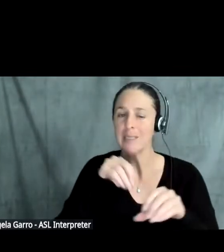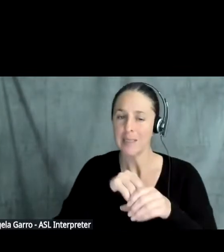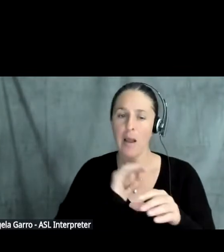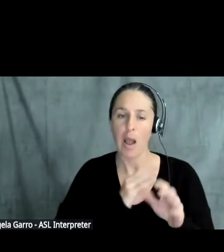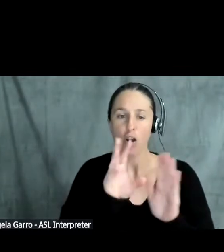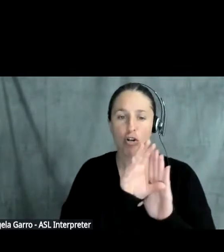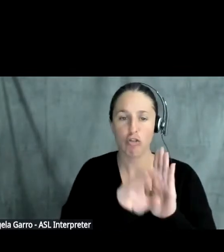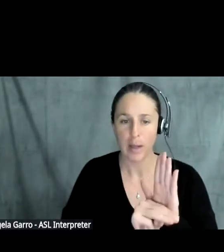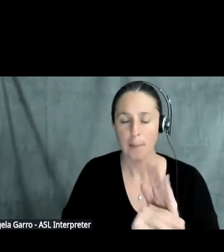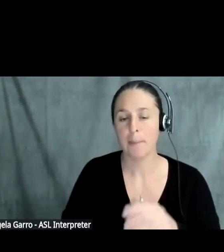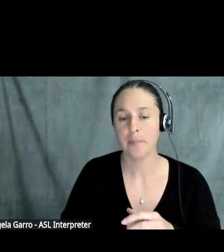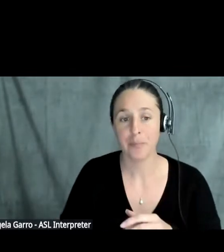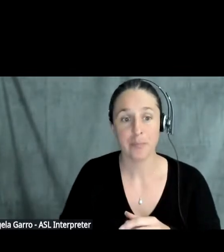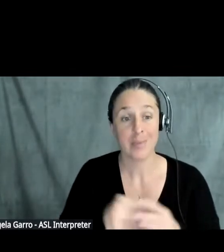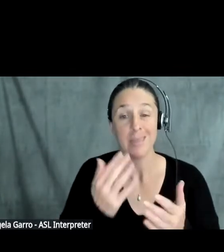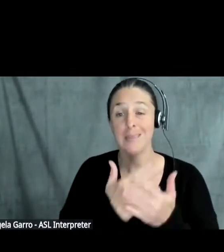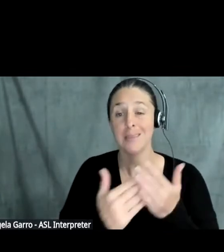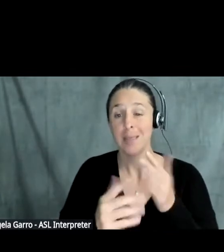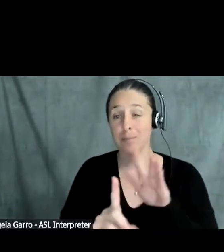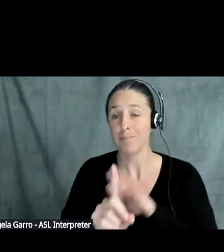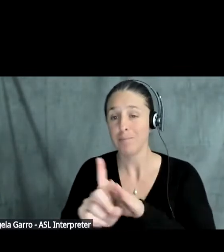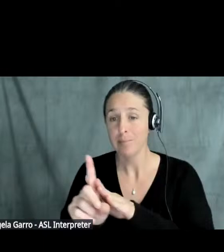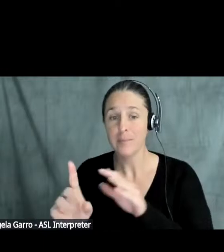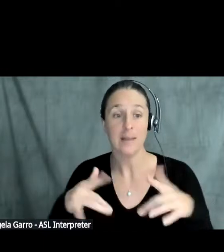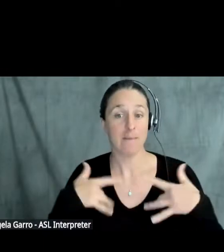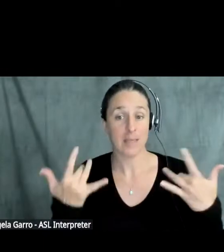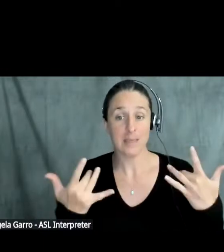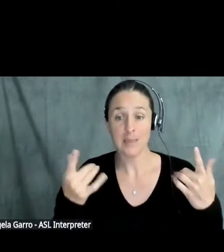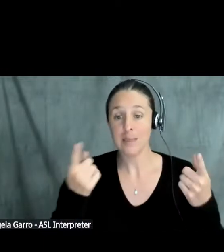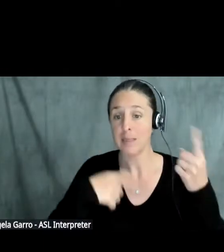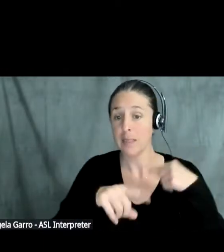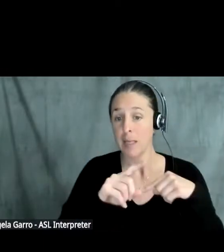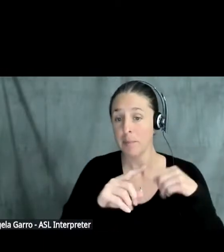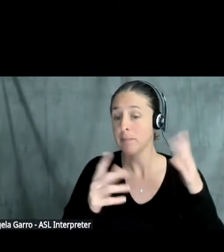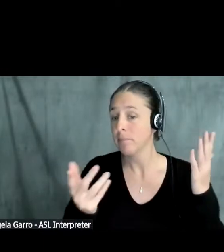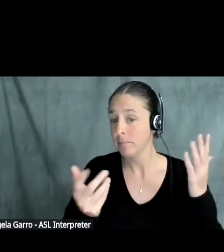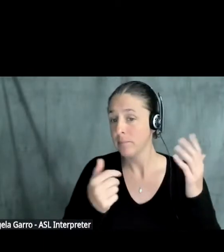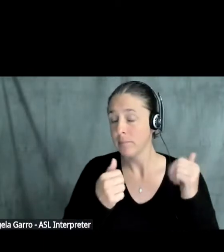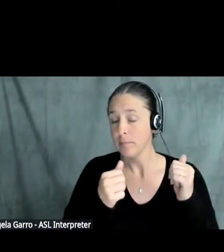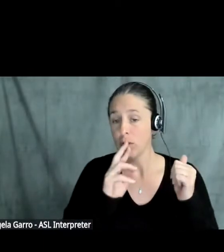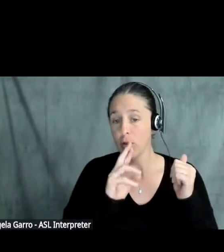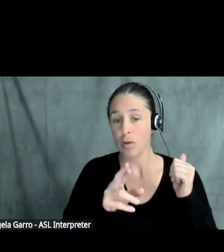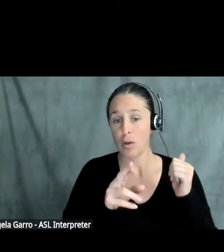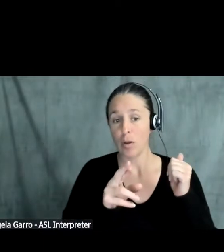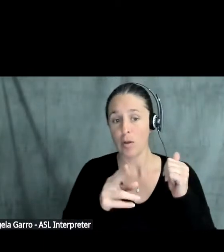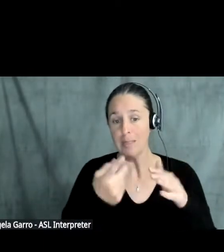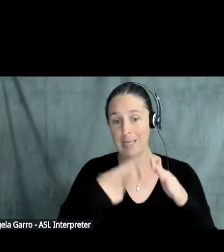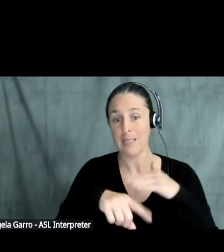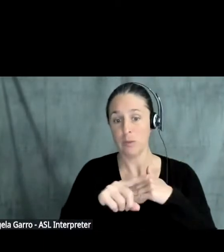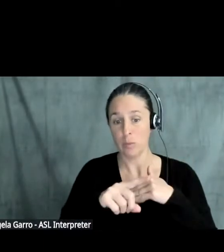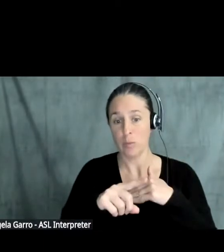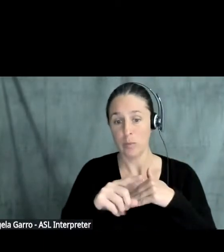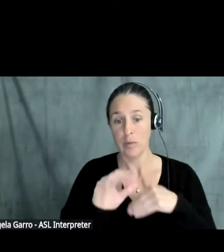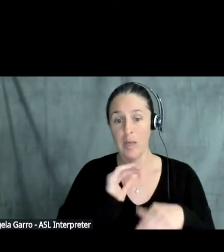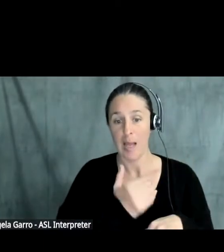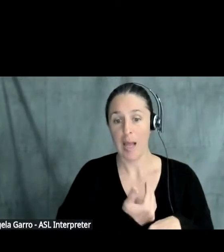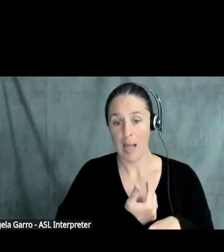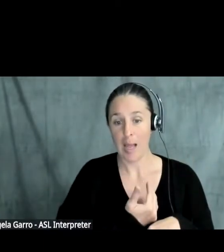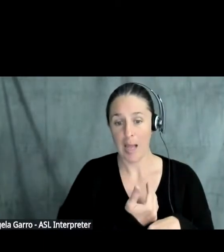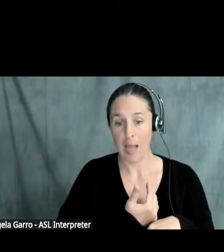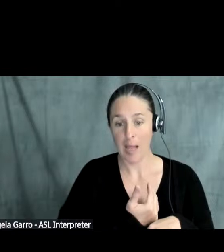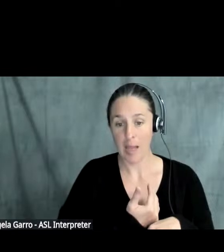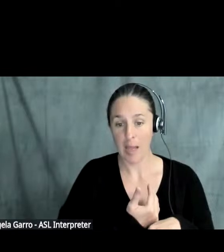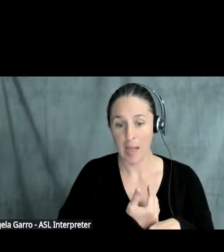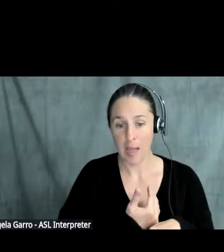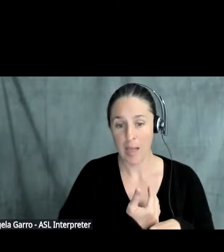Some upcoming events we have are Next week, we have our Ken Awards on Friday,